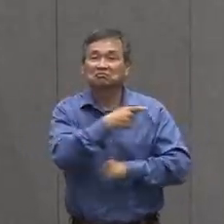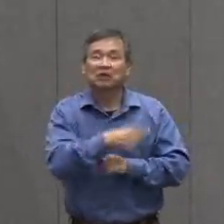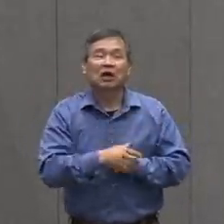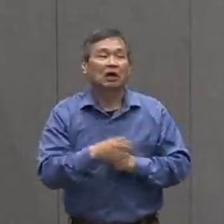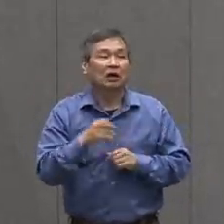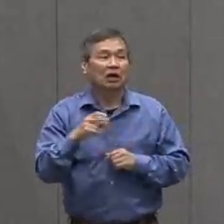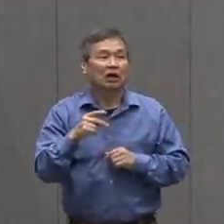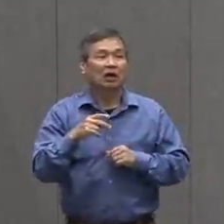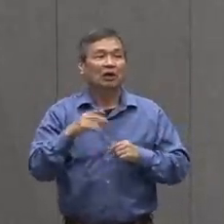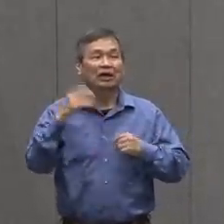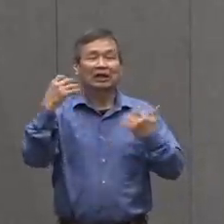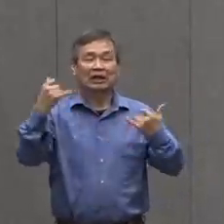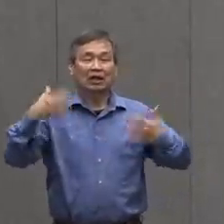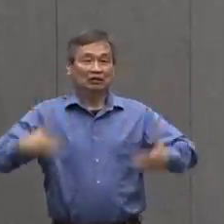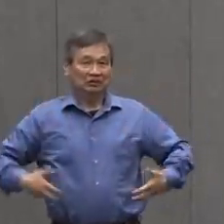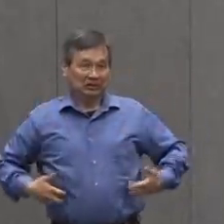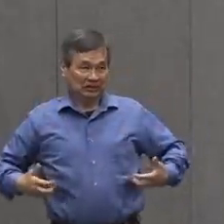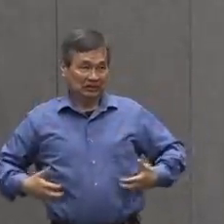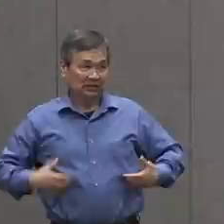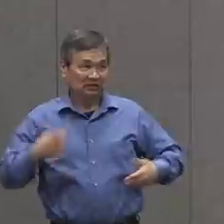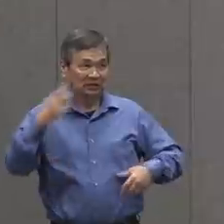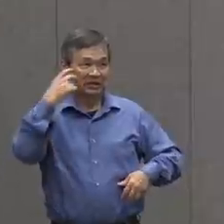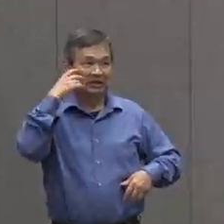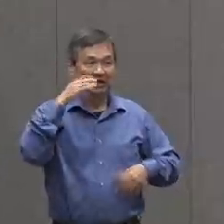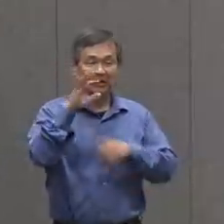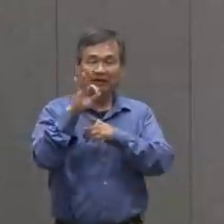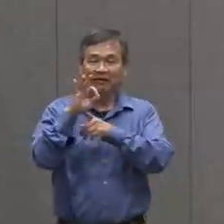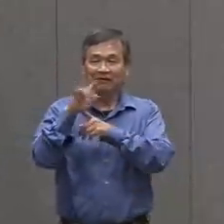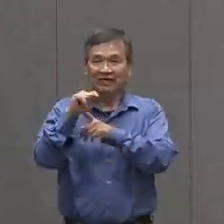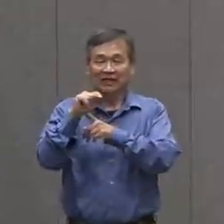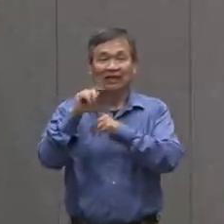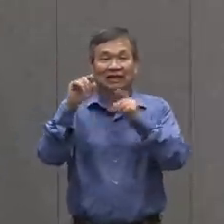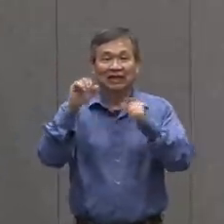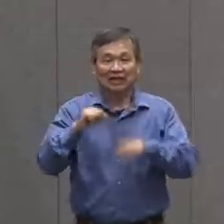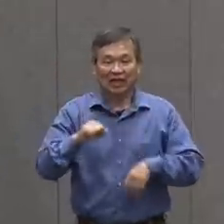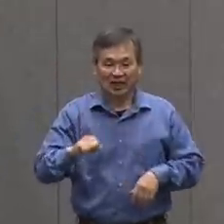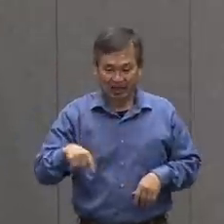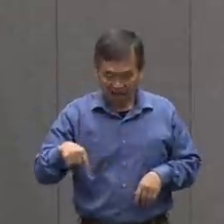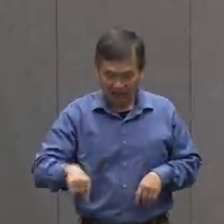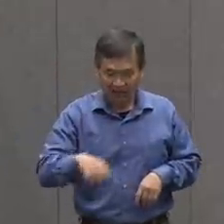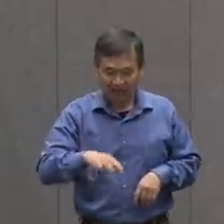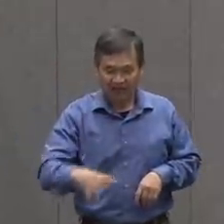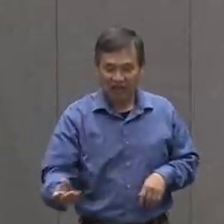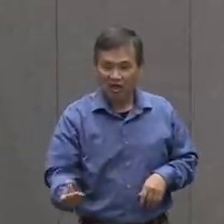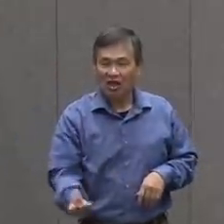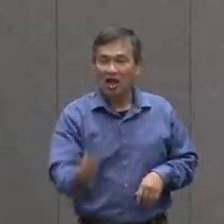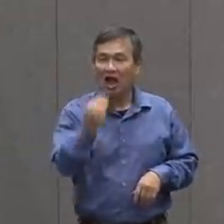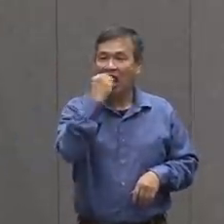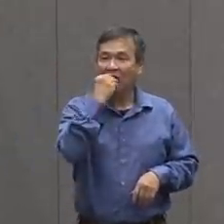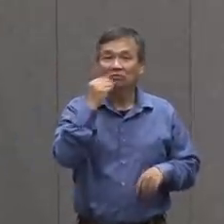If you're a chimpanzee, you feed yourself with your feet.